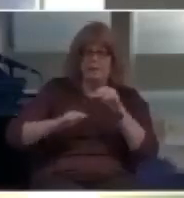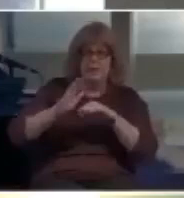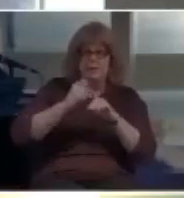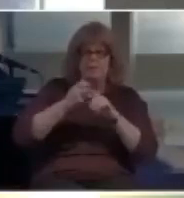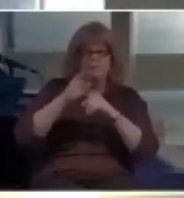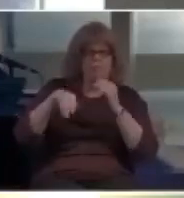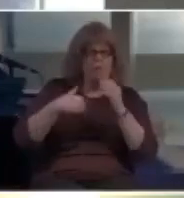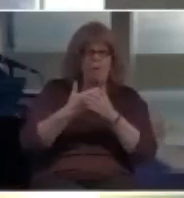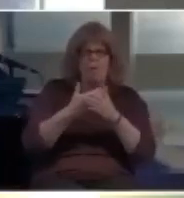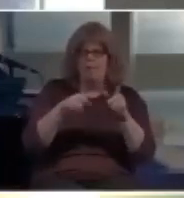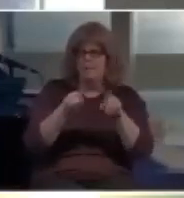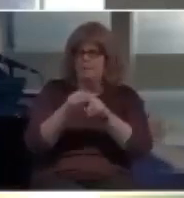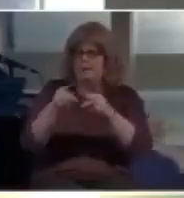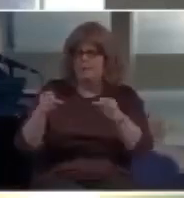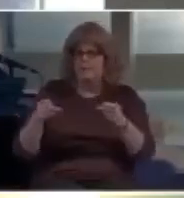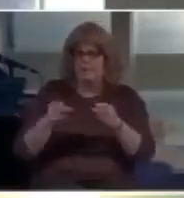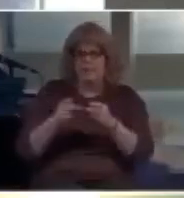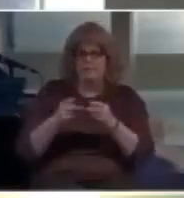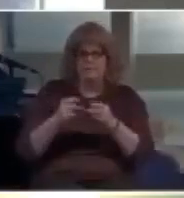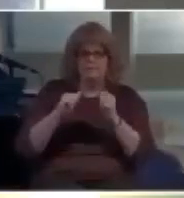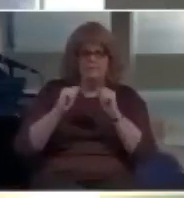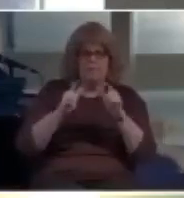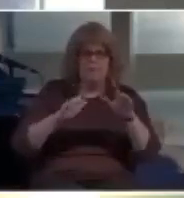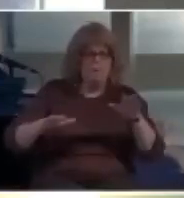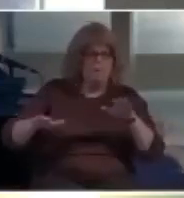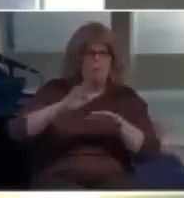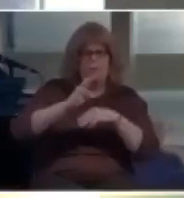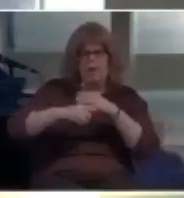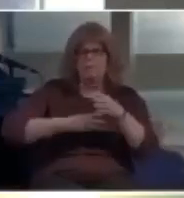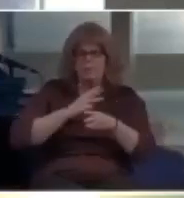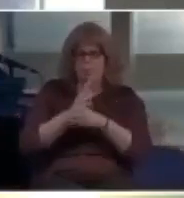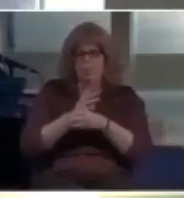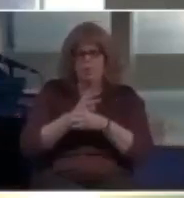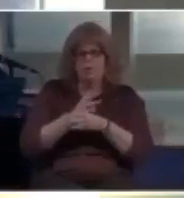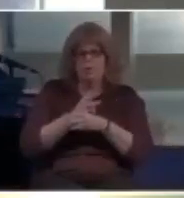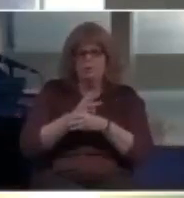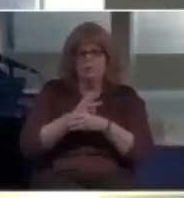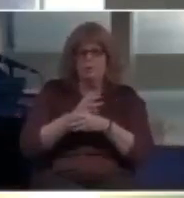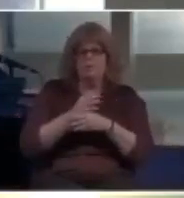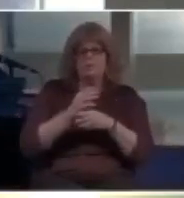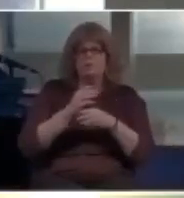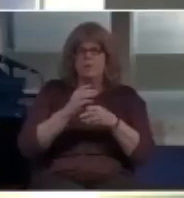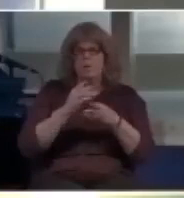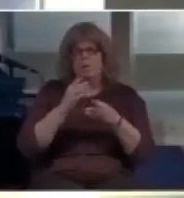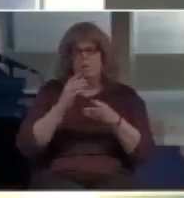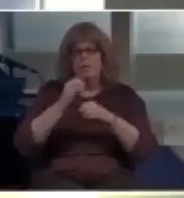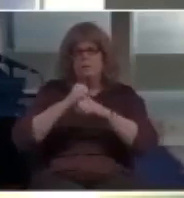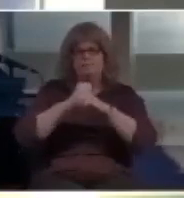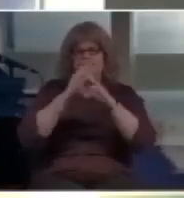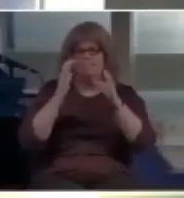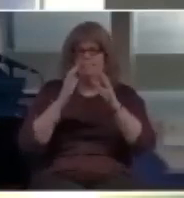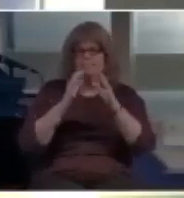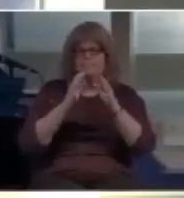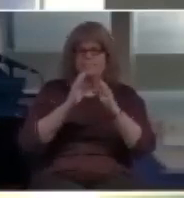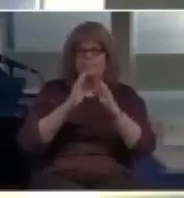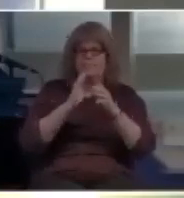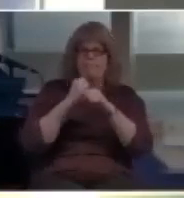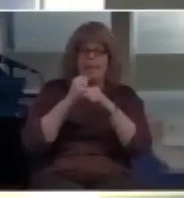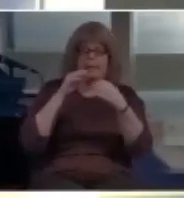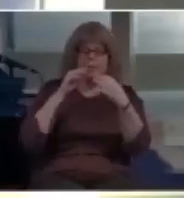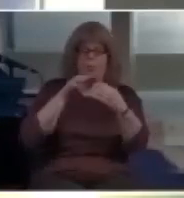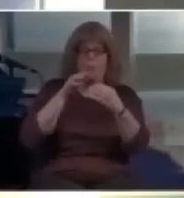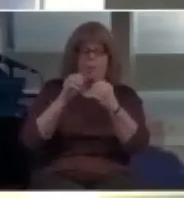of the same places, from all over the world. And you see that, so there's a picture here by speaking of making war with